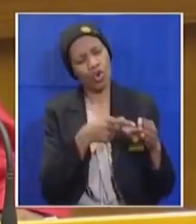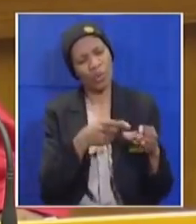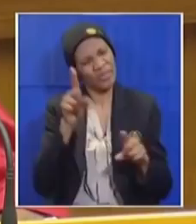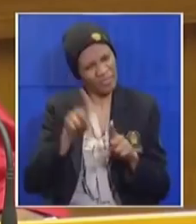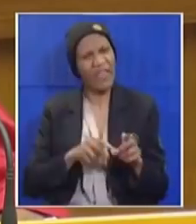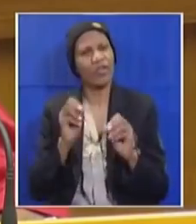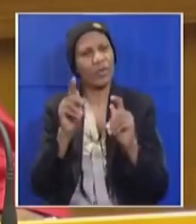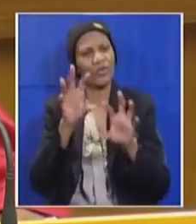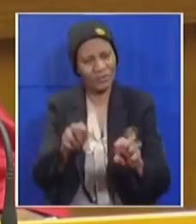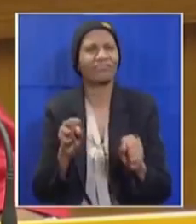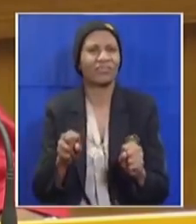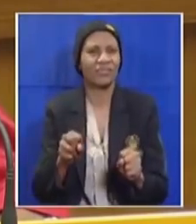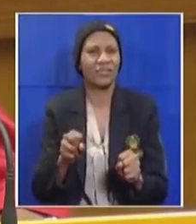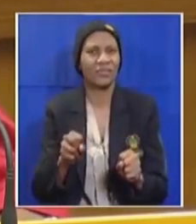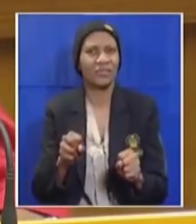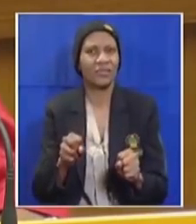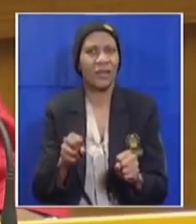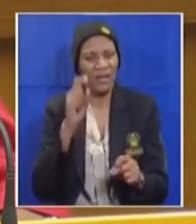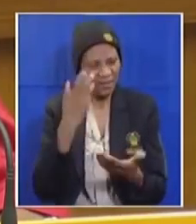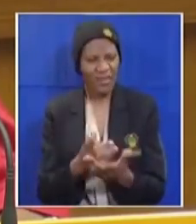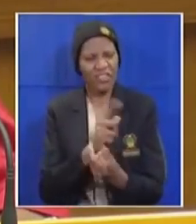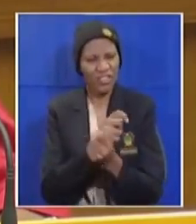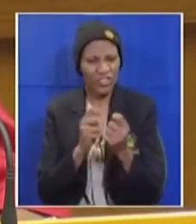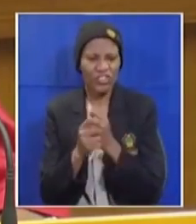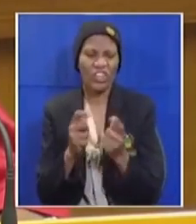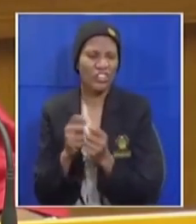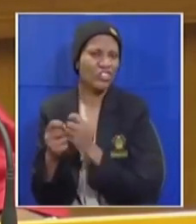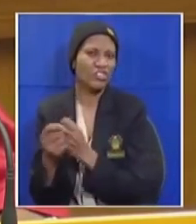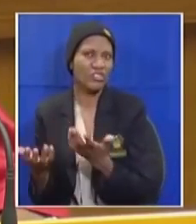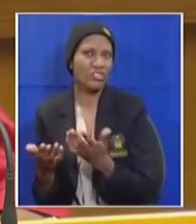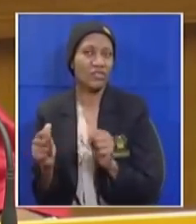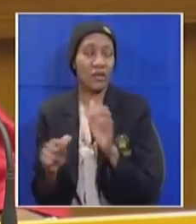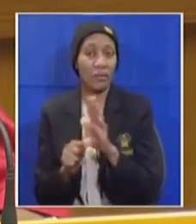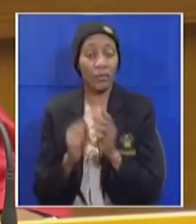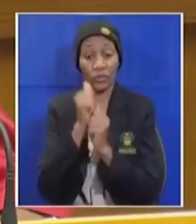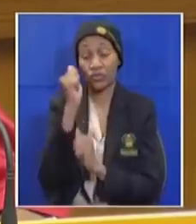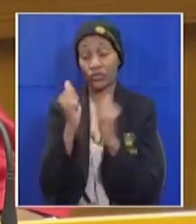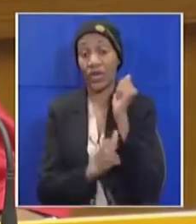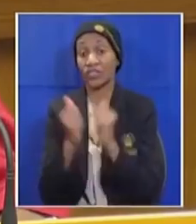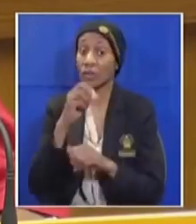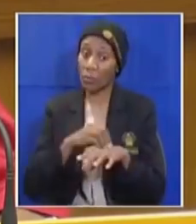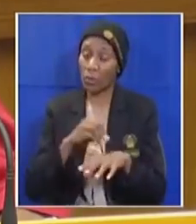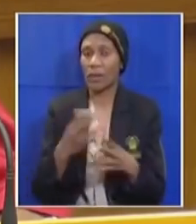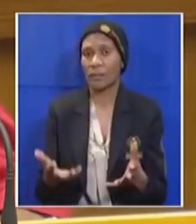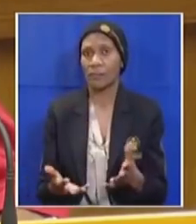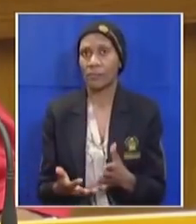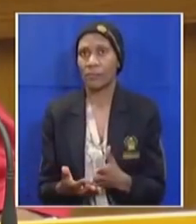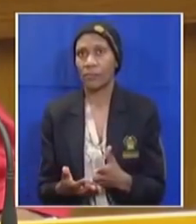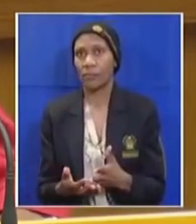this opportunity presented by the bill to change what fundamentally is a structural problem entrenched in the